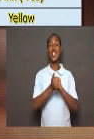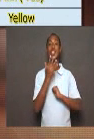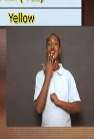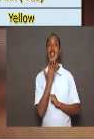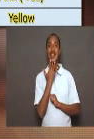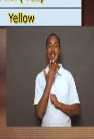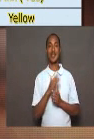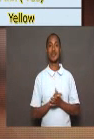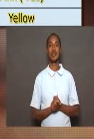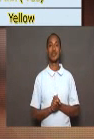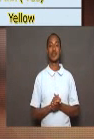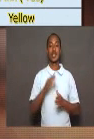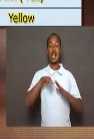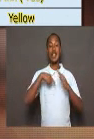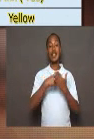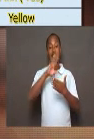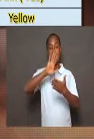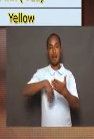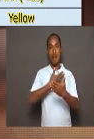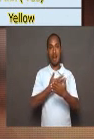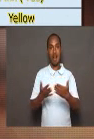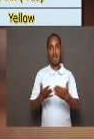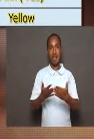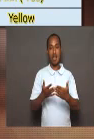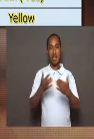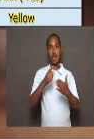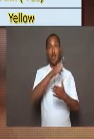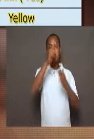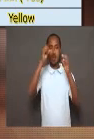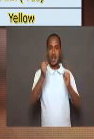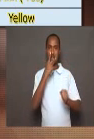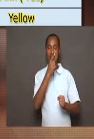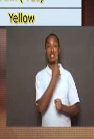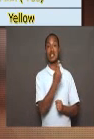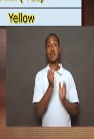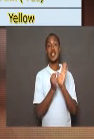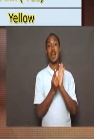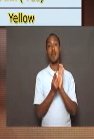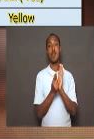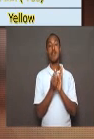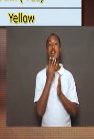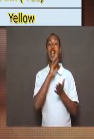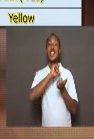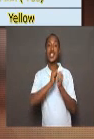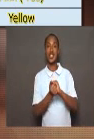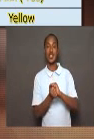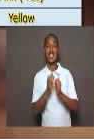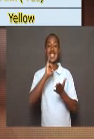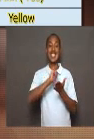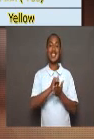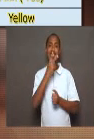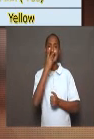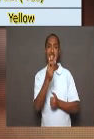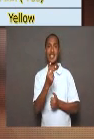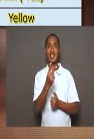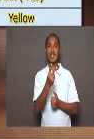color. In this table, you can see some examples of the color changes that